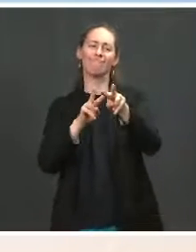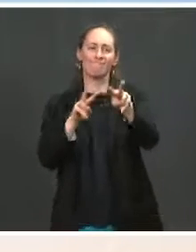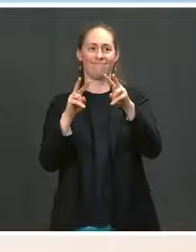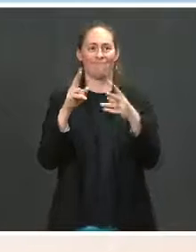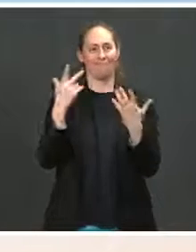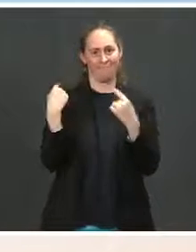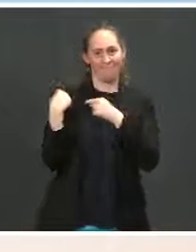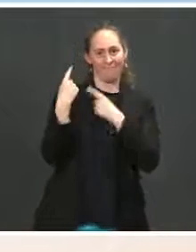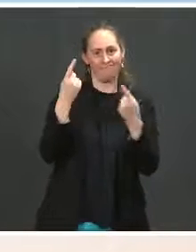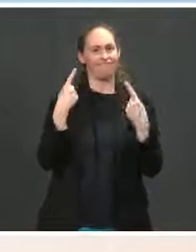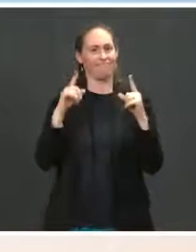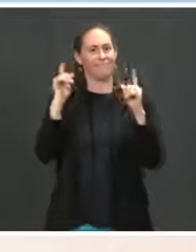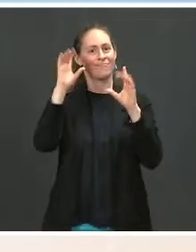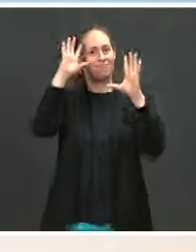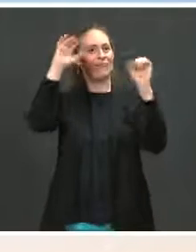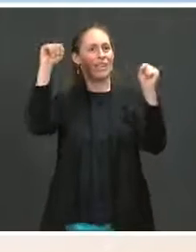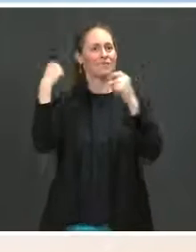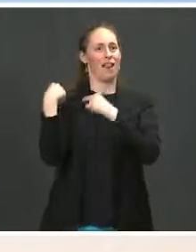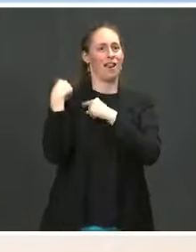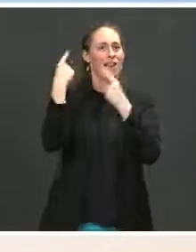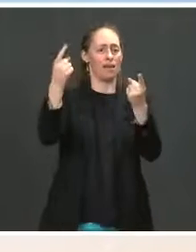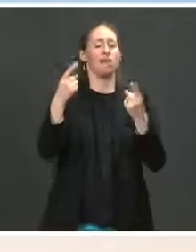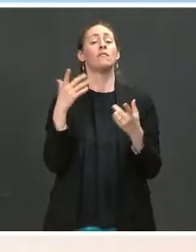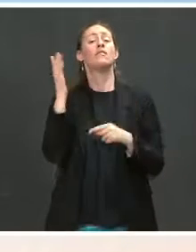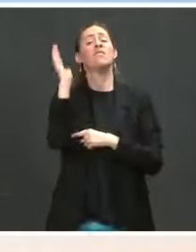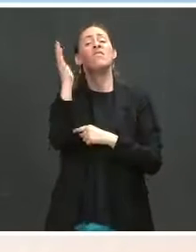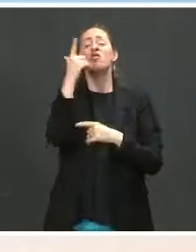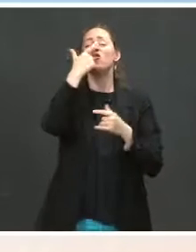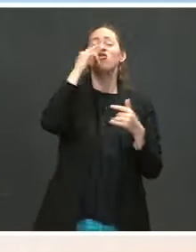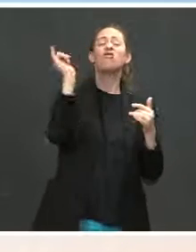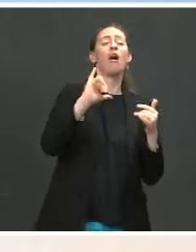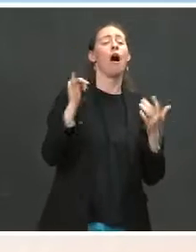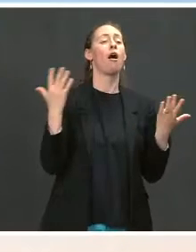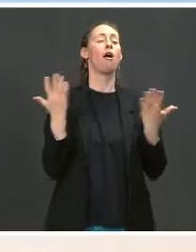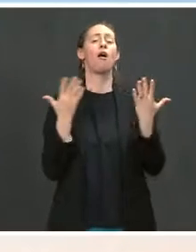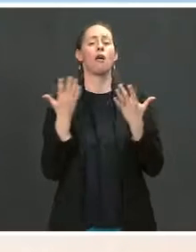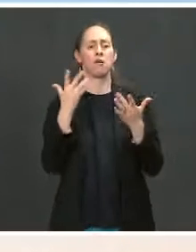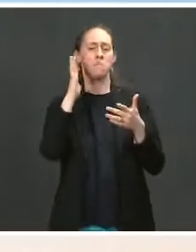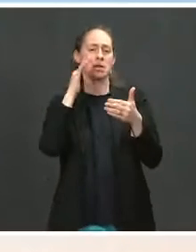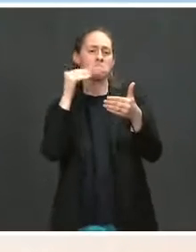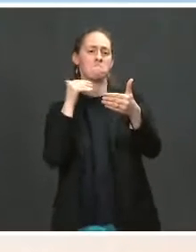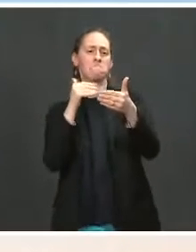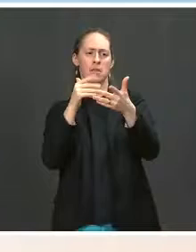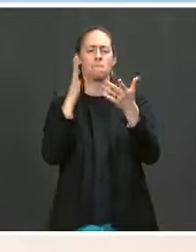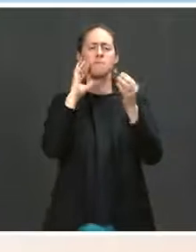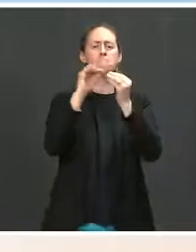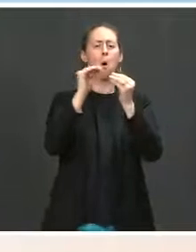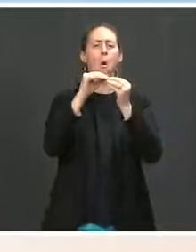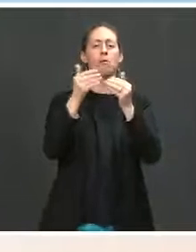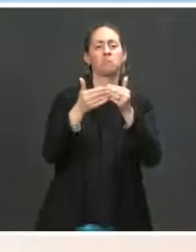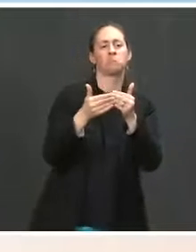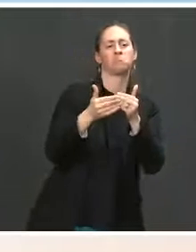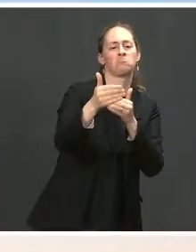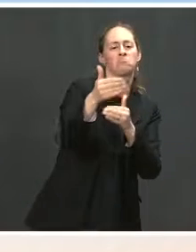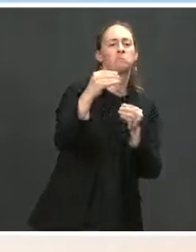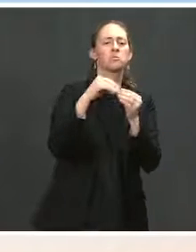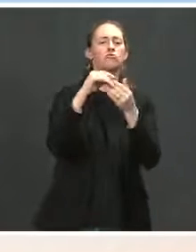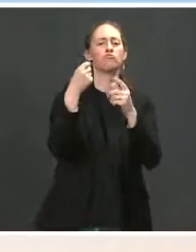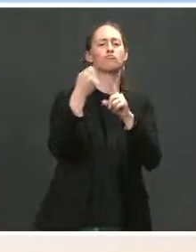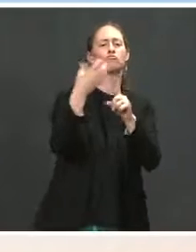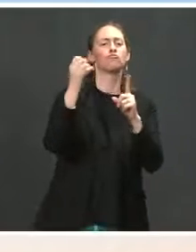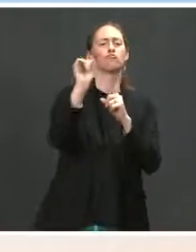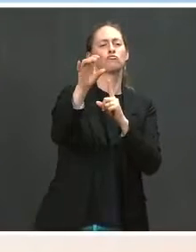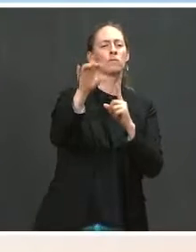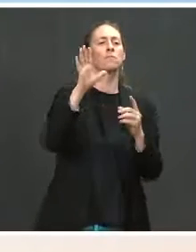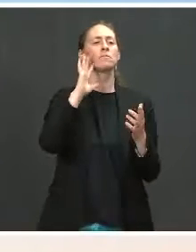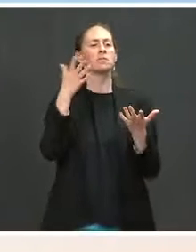of a preview of what the speech will look like, we're a couple weeks out for that, so I expect we'll have more to say as we get closer. But certainly you can expect